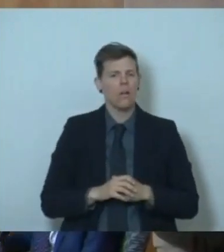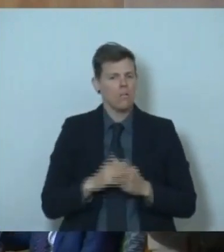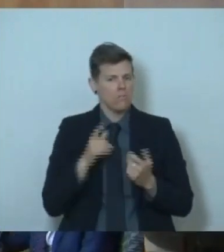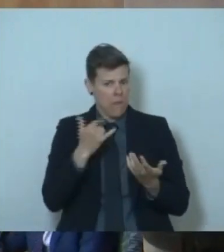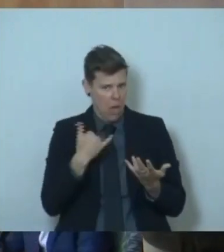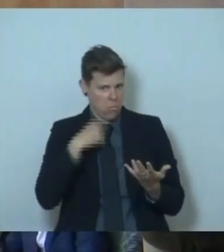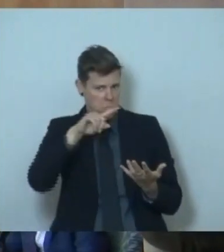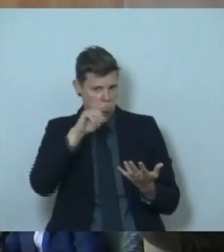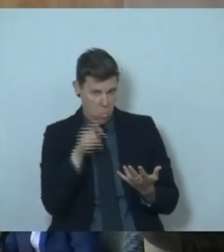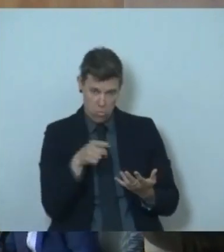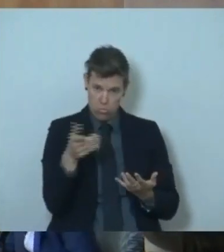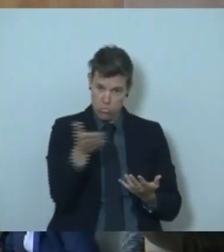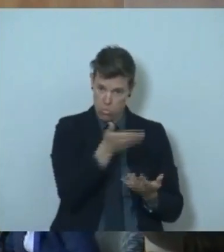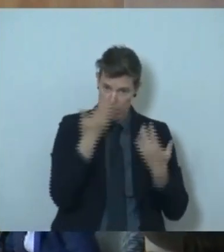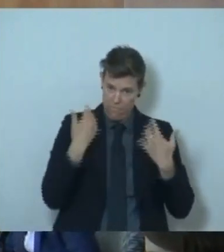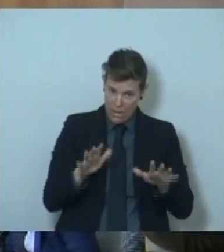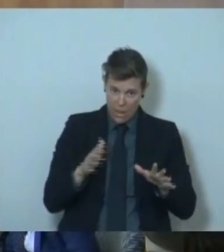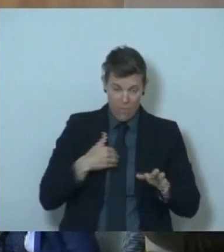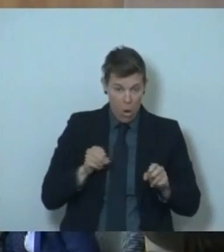pandemic plan and sort of thought,